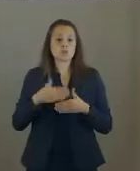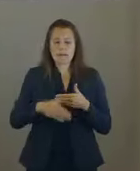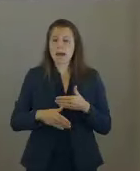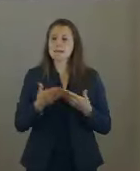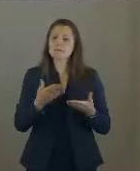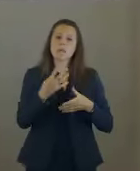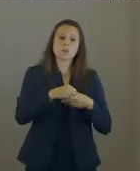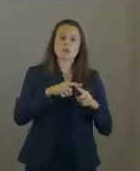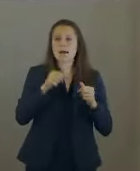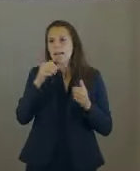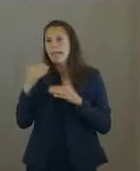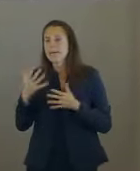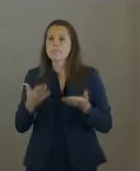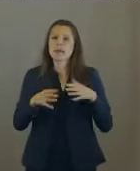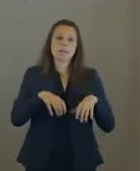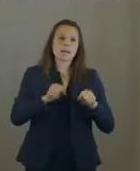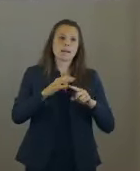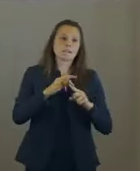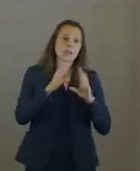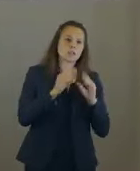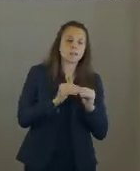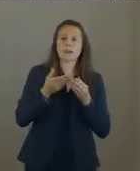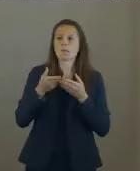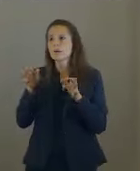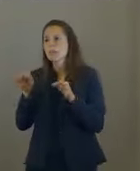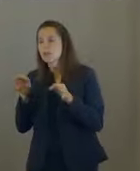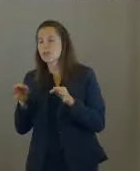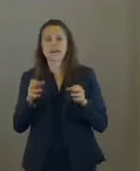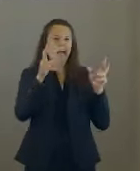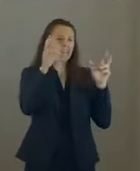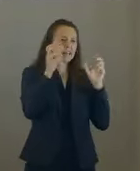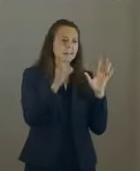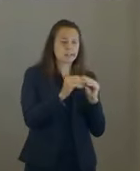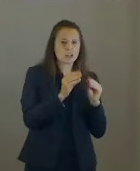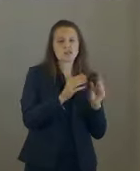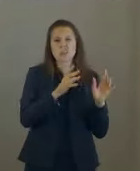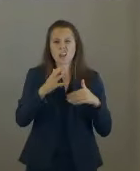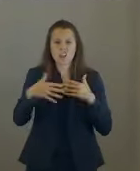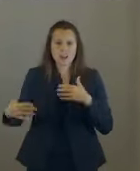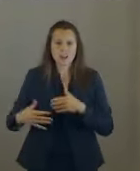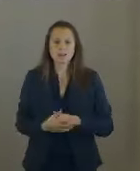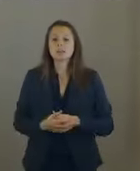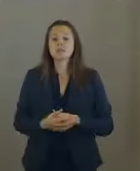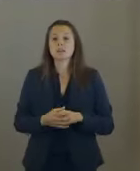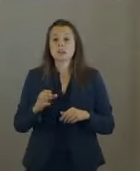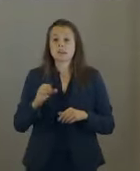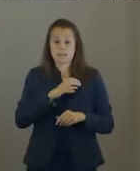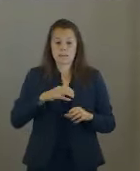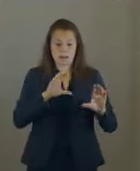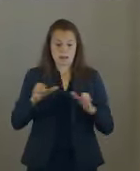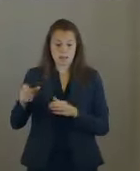but are not limited to holding special meetings, public hearings, listening sessions, and so forth. The committees